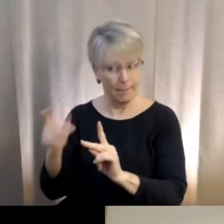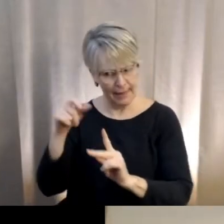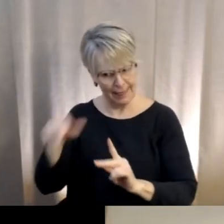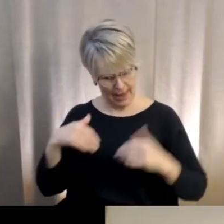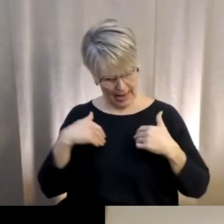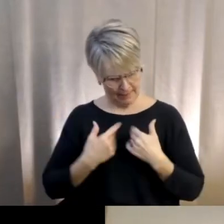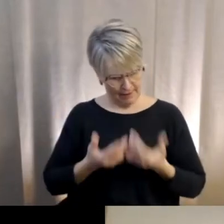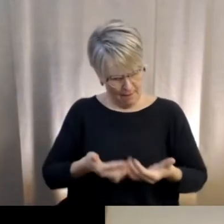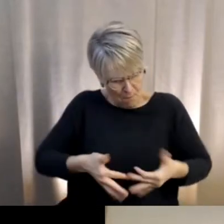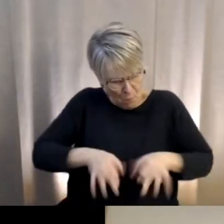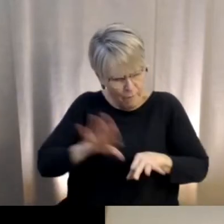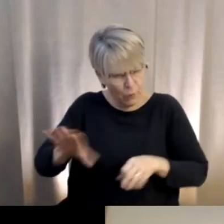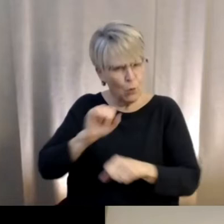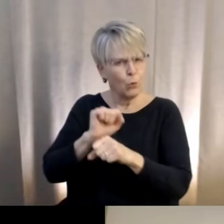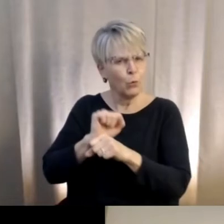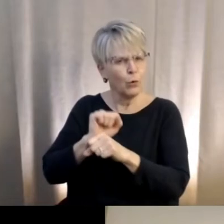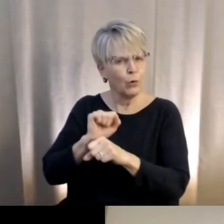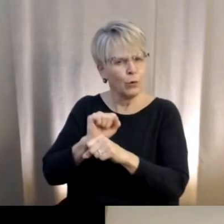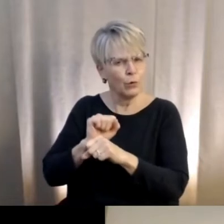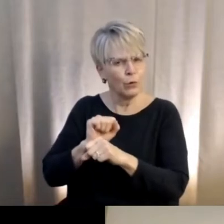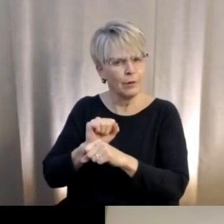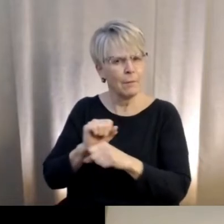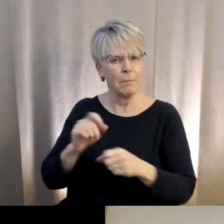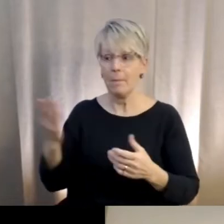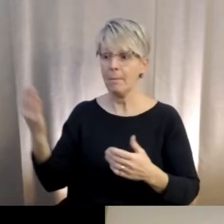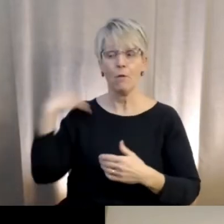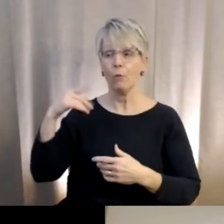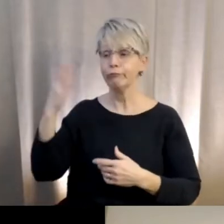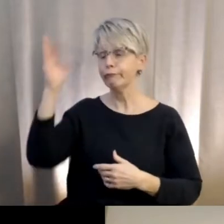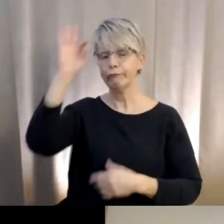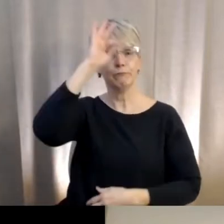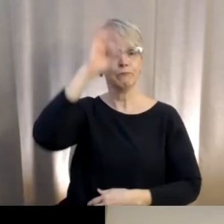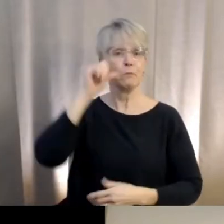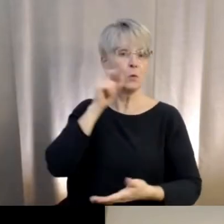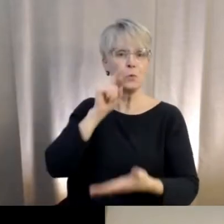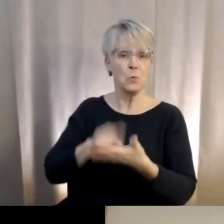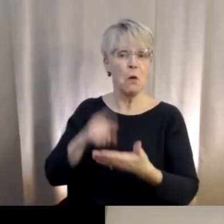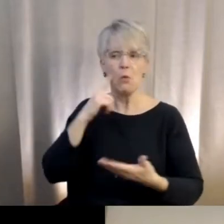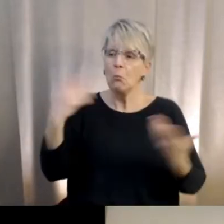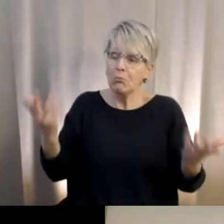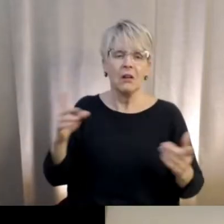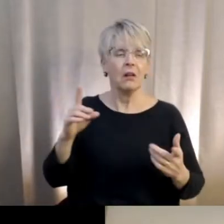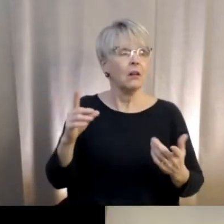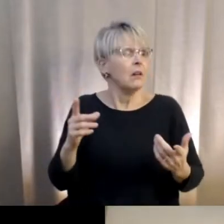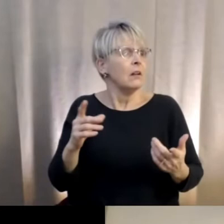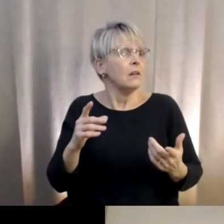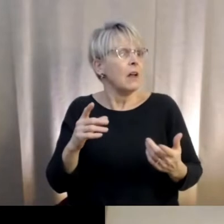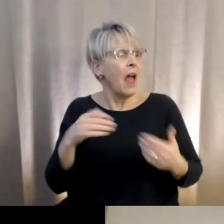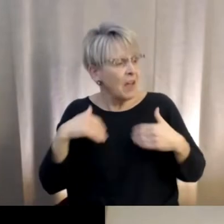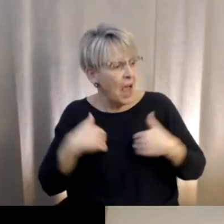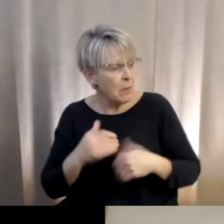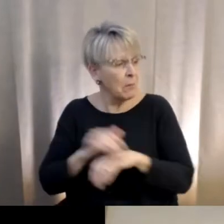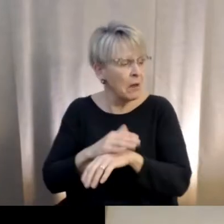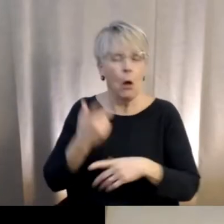animals that we just either didn't notice before or take the time to realize. Yeah, for